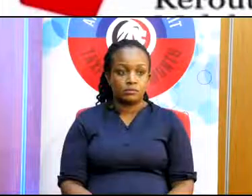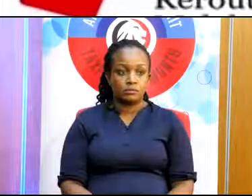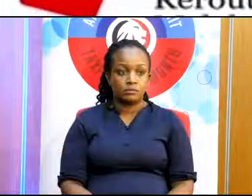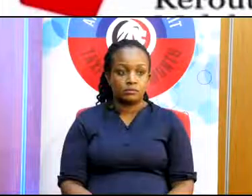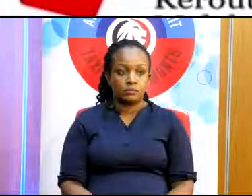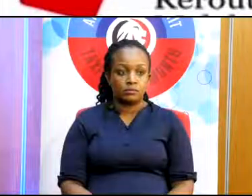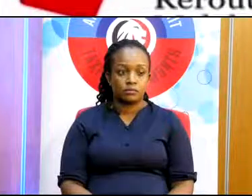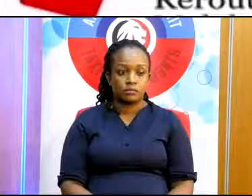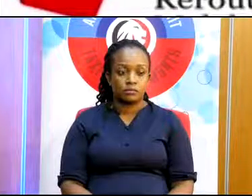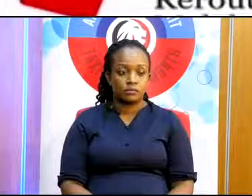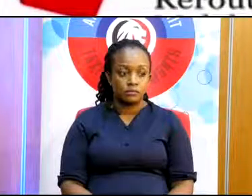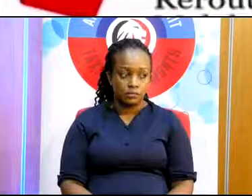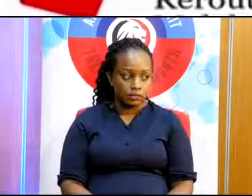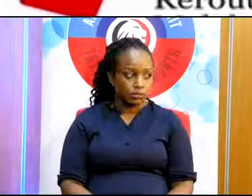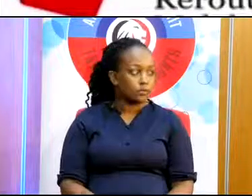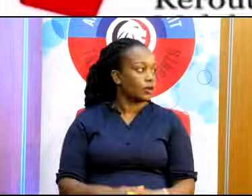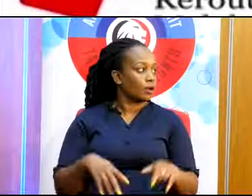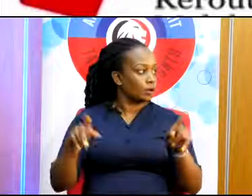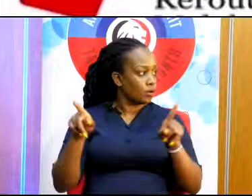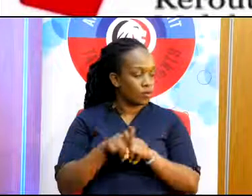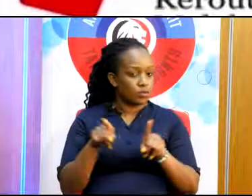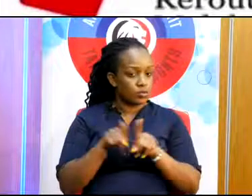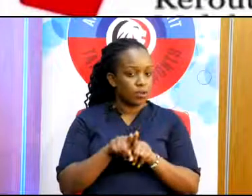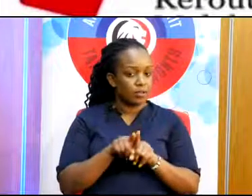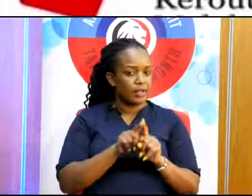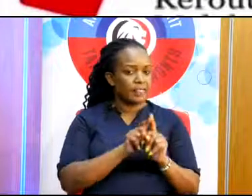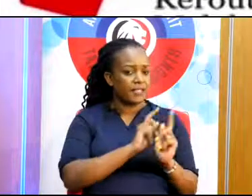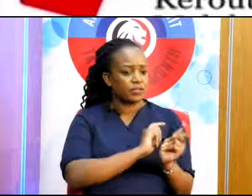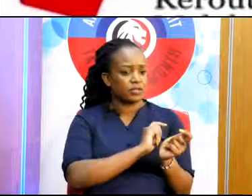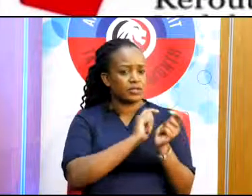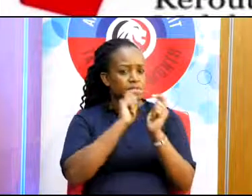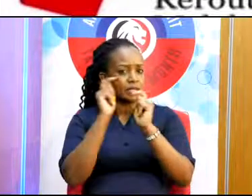We facilitated transshipment